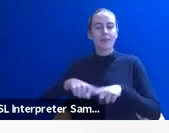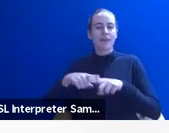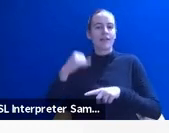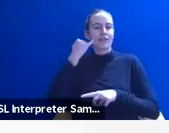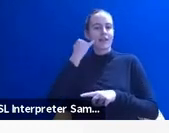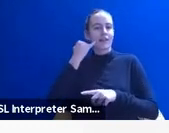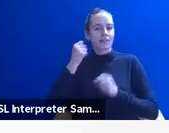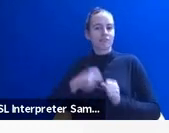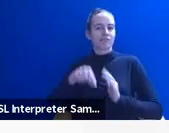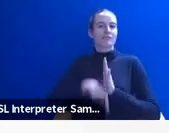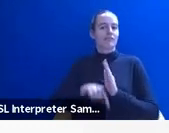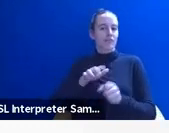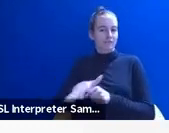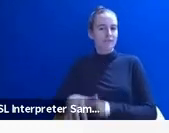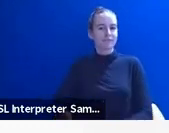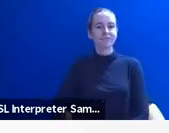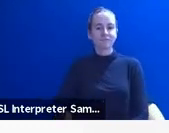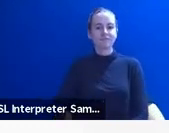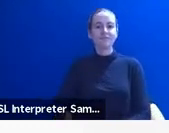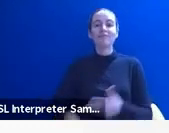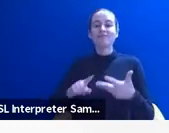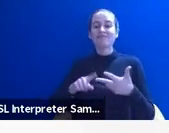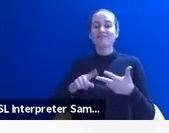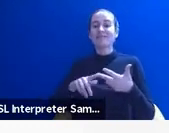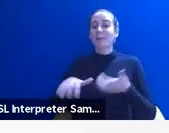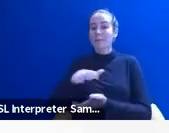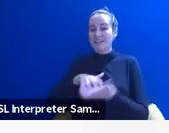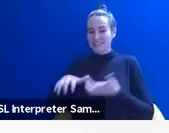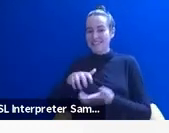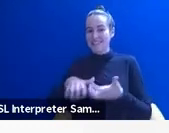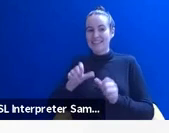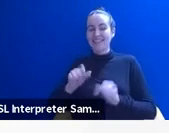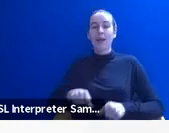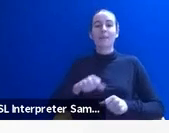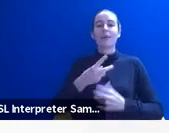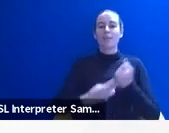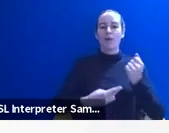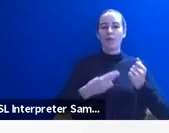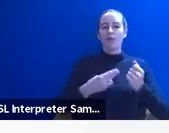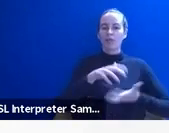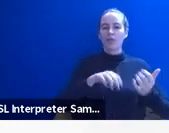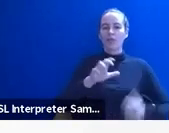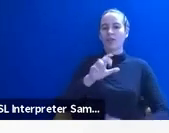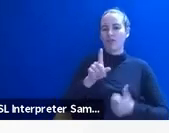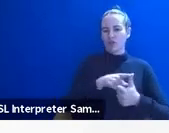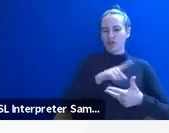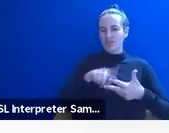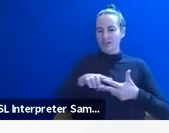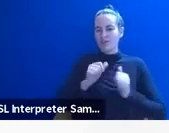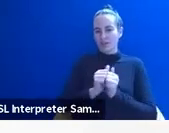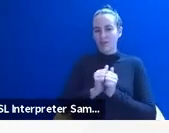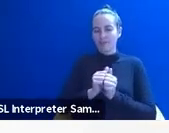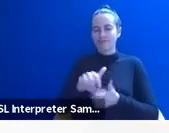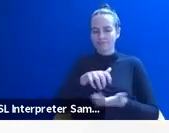enough. Mixed hearing loss is a combination of a conductive component and a sensorineural hearing loss. In